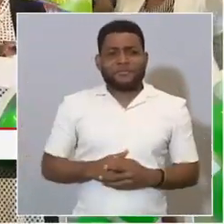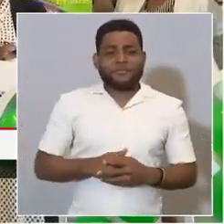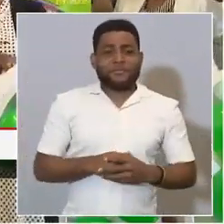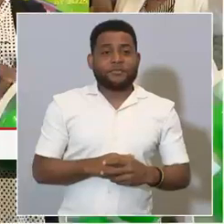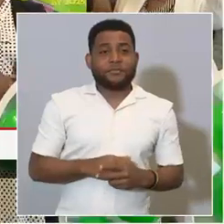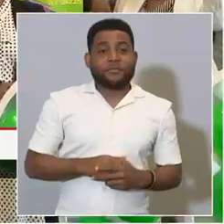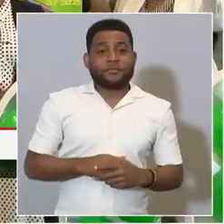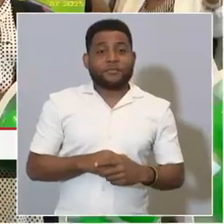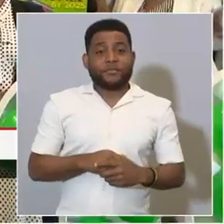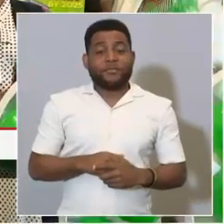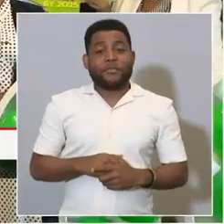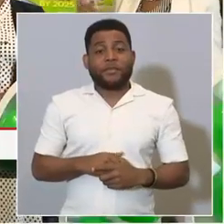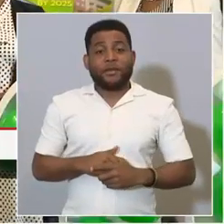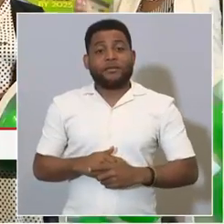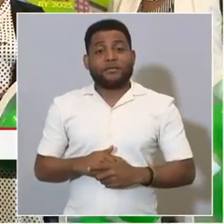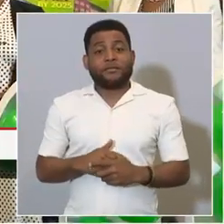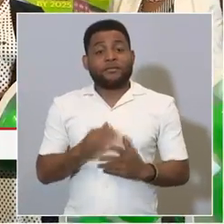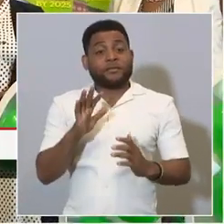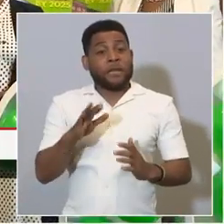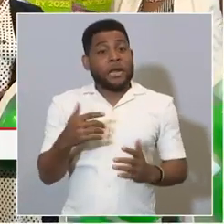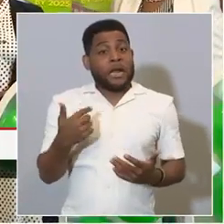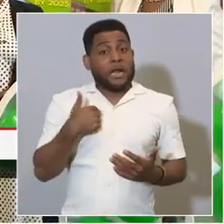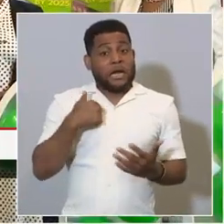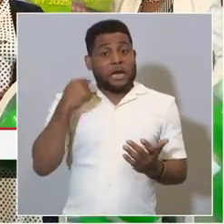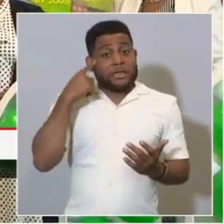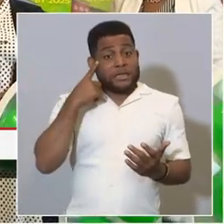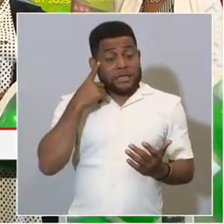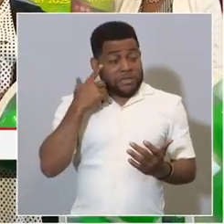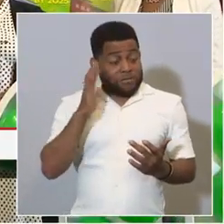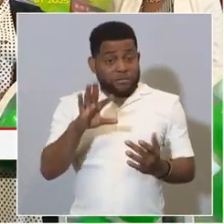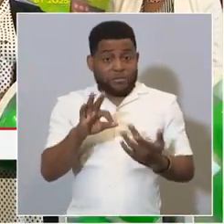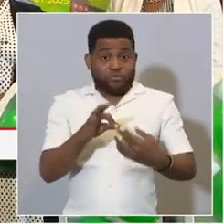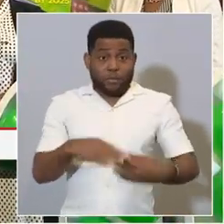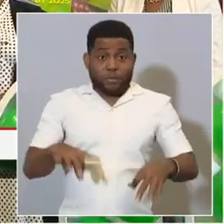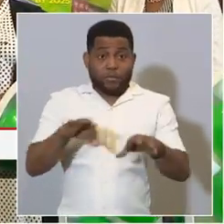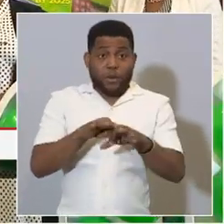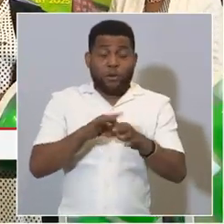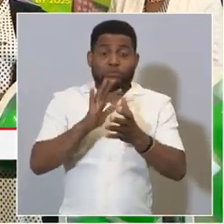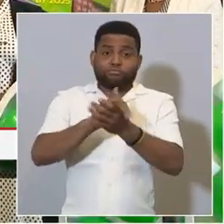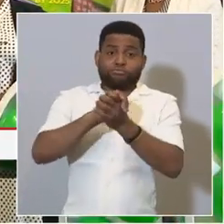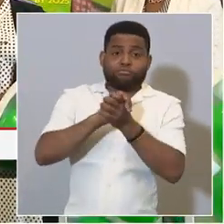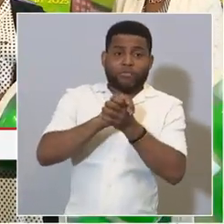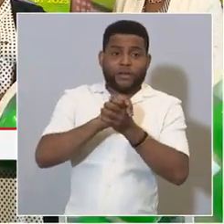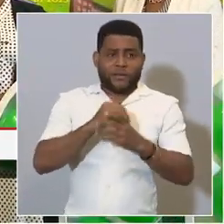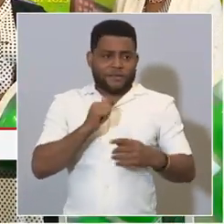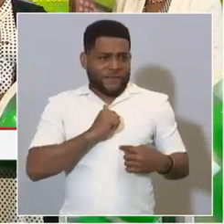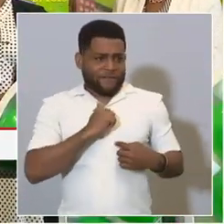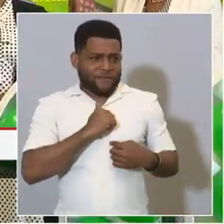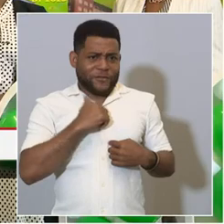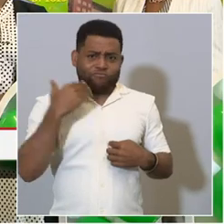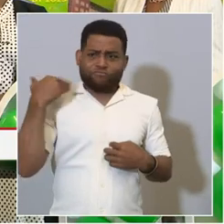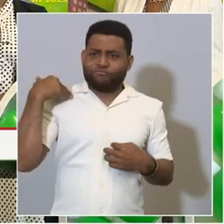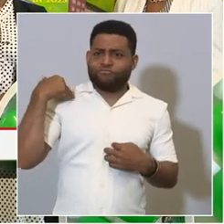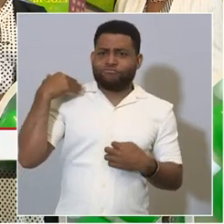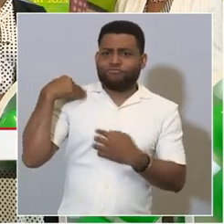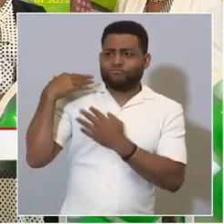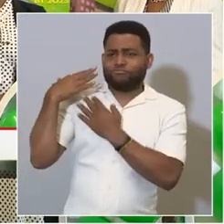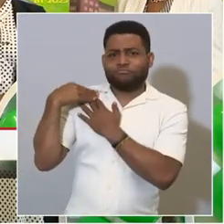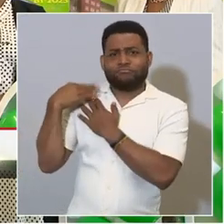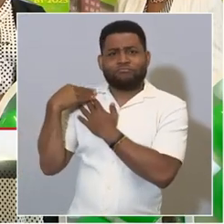And I also think it's important to pat ourselves on the back a little bit, especially in this